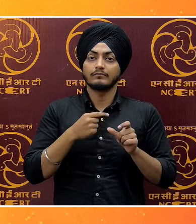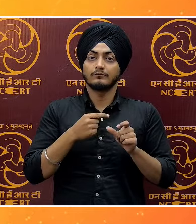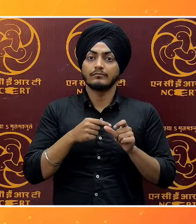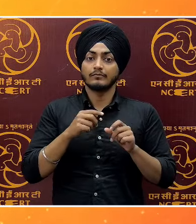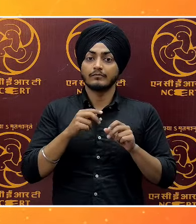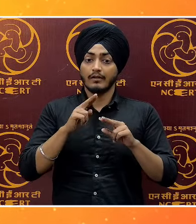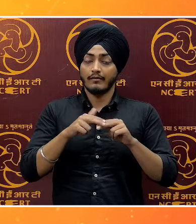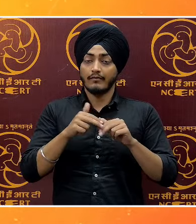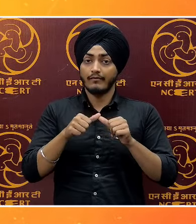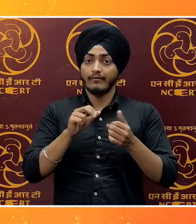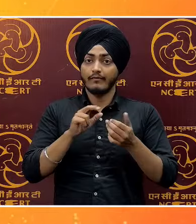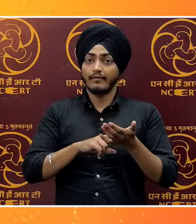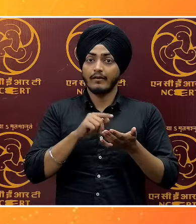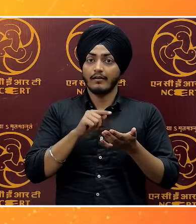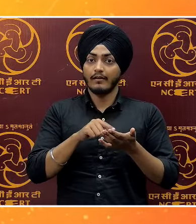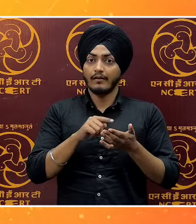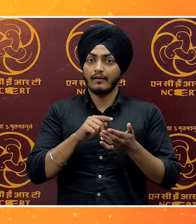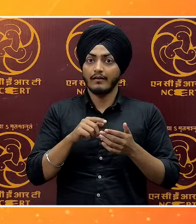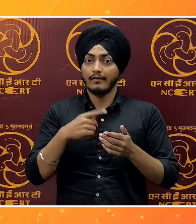Fan,